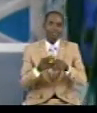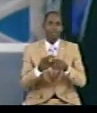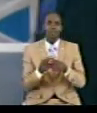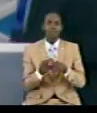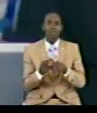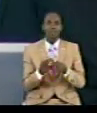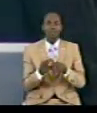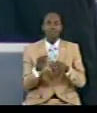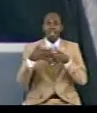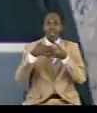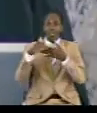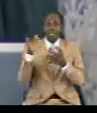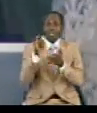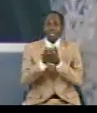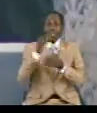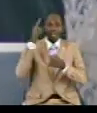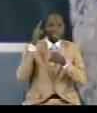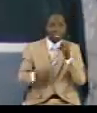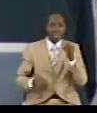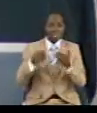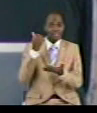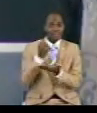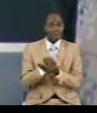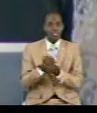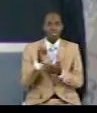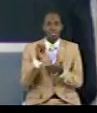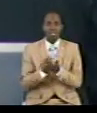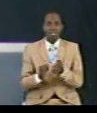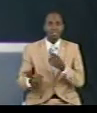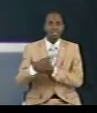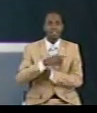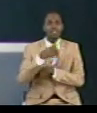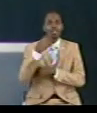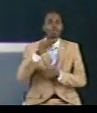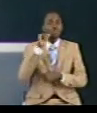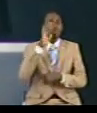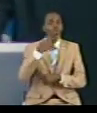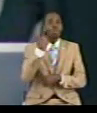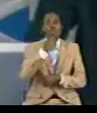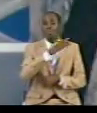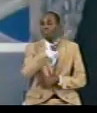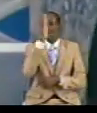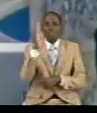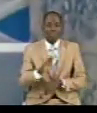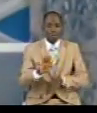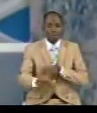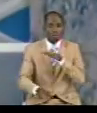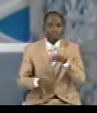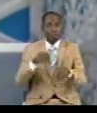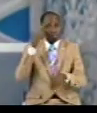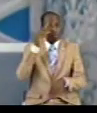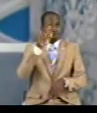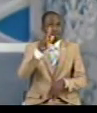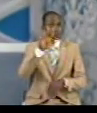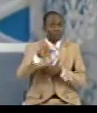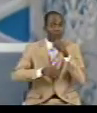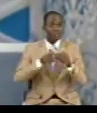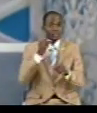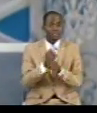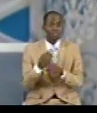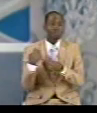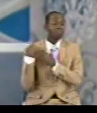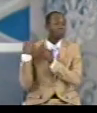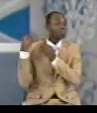After the last amen that day, the woman who never walked for 35 years from her birth,